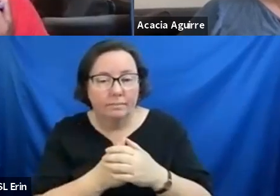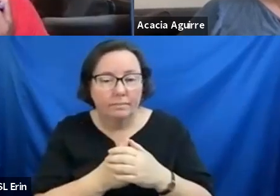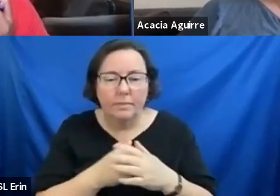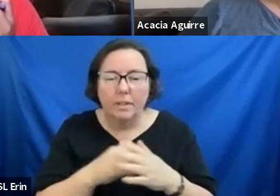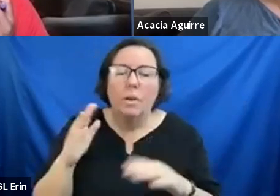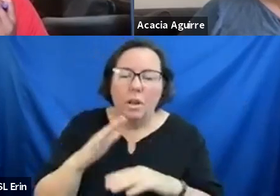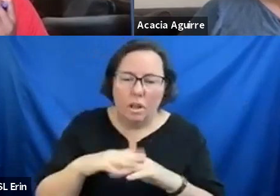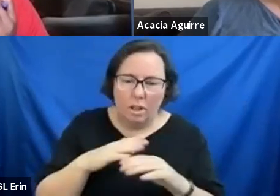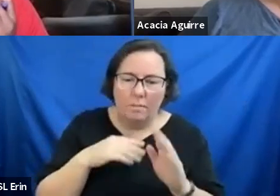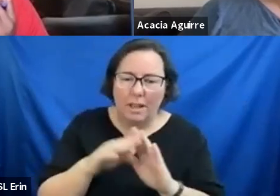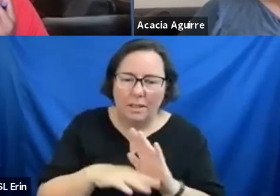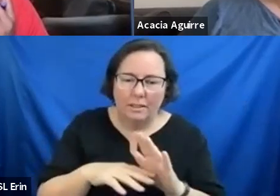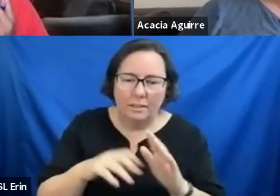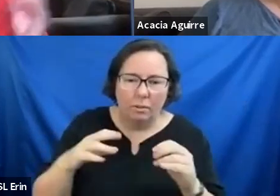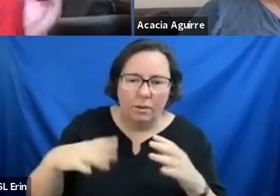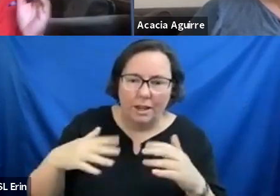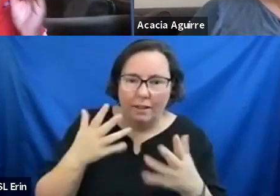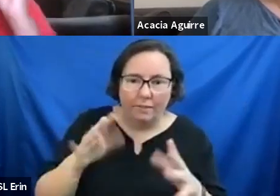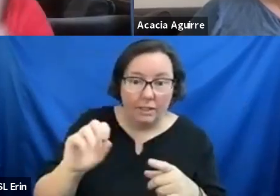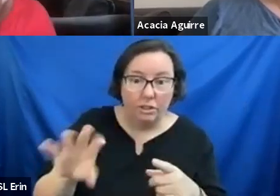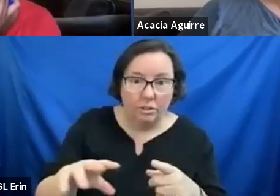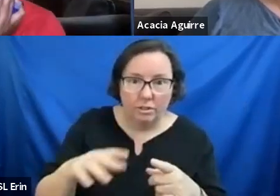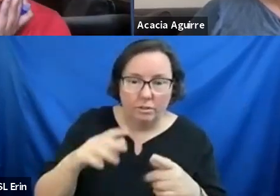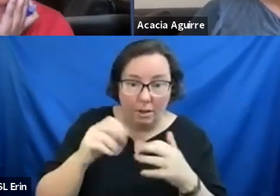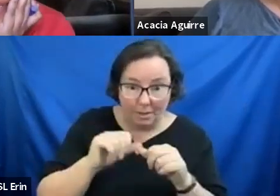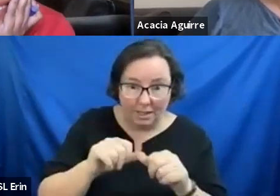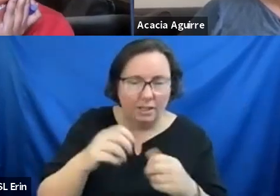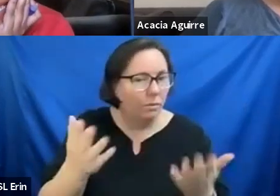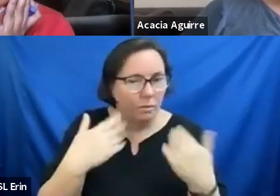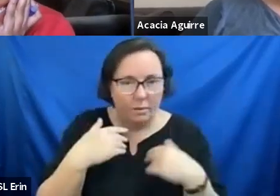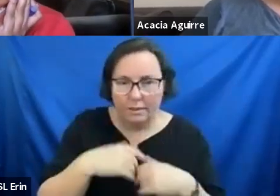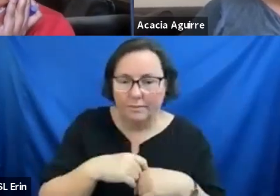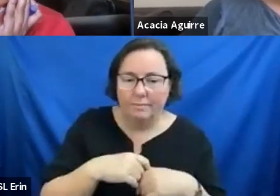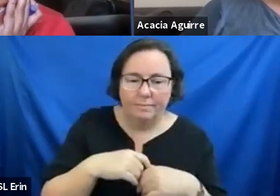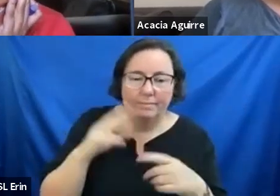my list isn't done yet, Ms. Sullivan. If you want to continue. Okay, sorry.